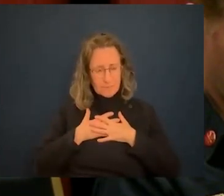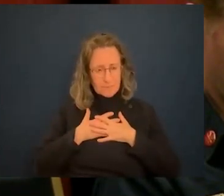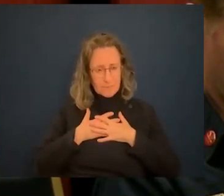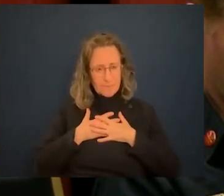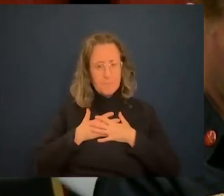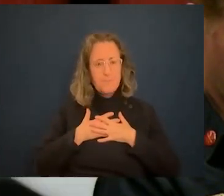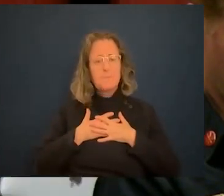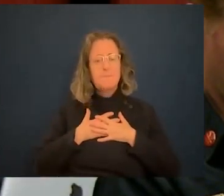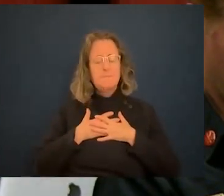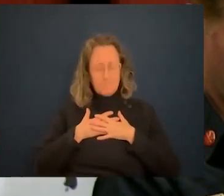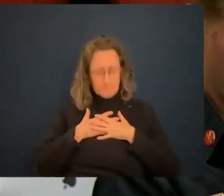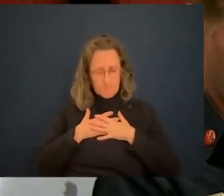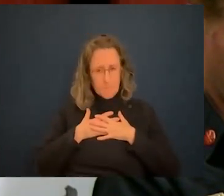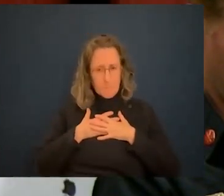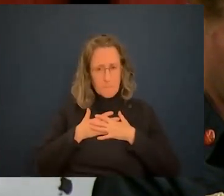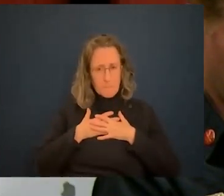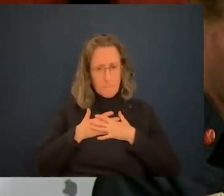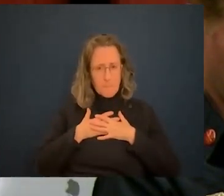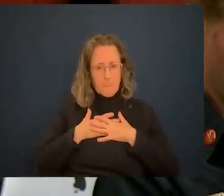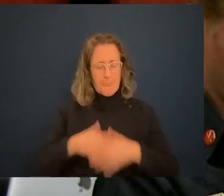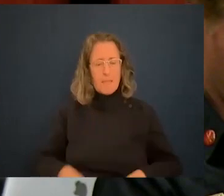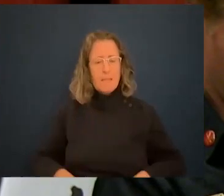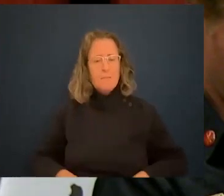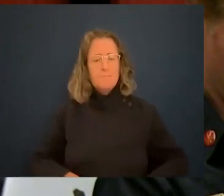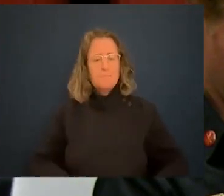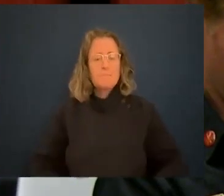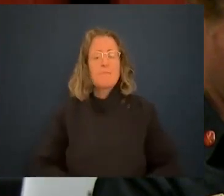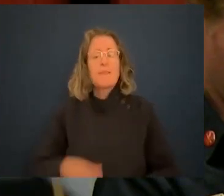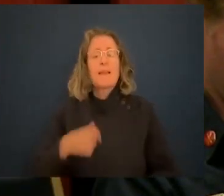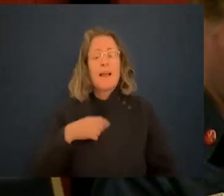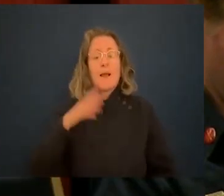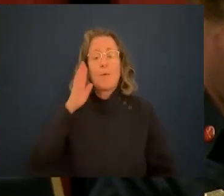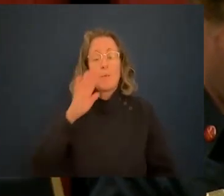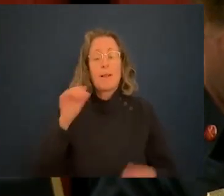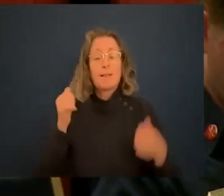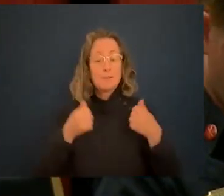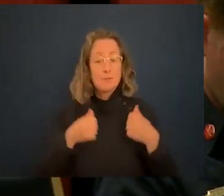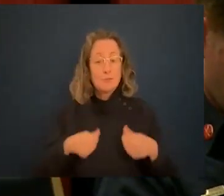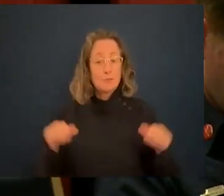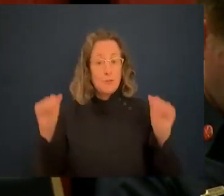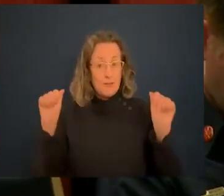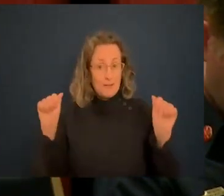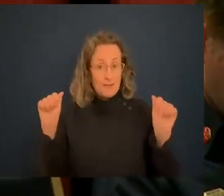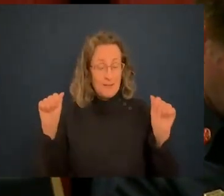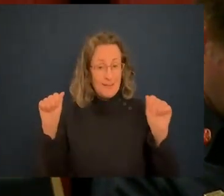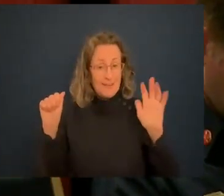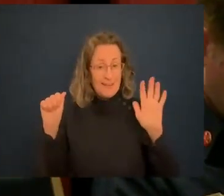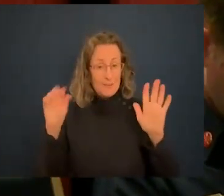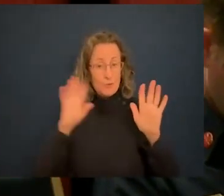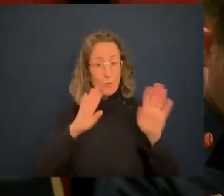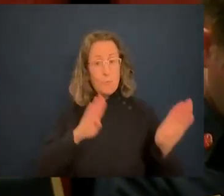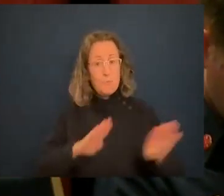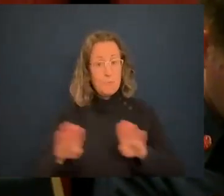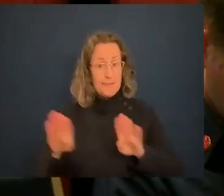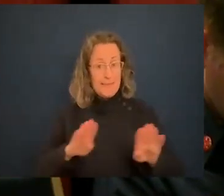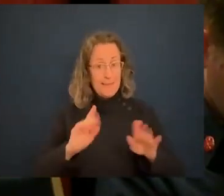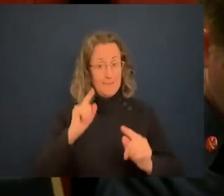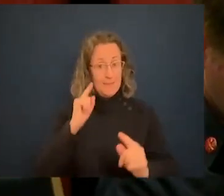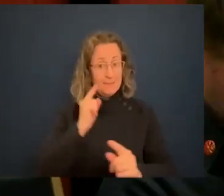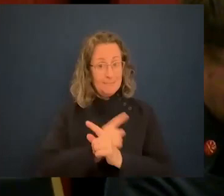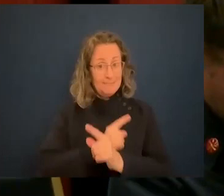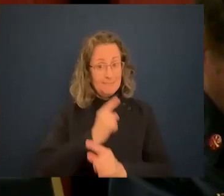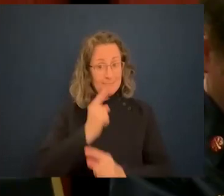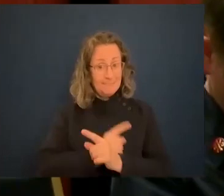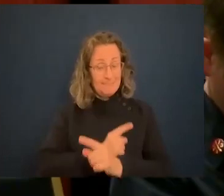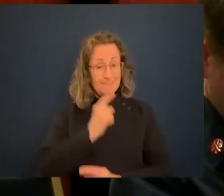and I will try to follow in the words of Behaving well as mentioned